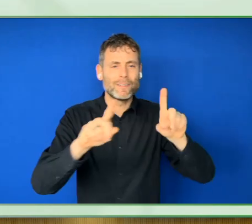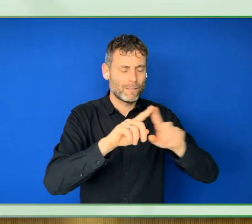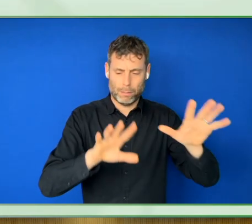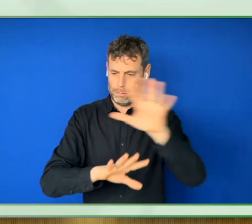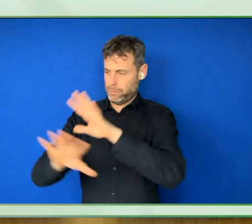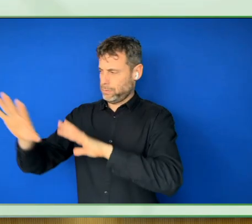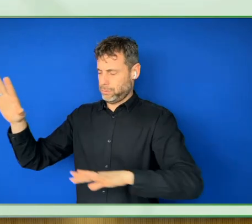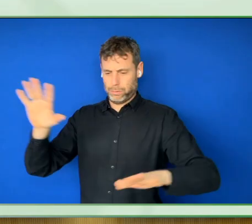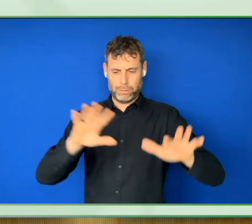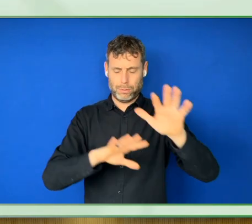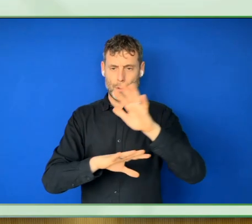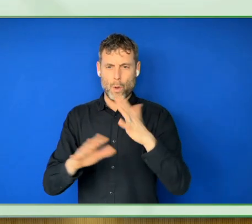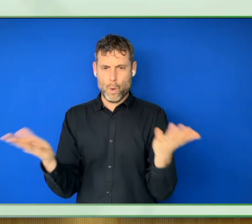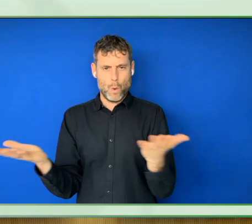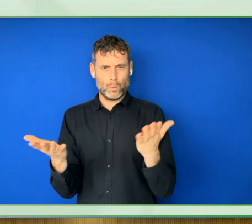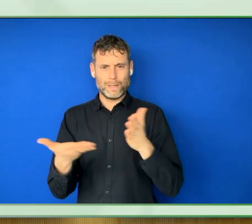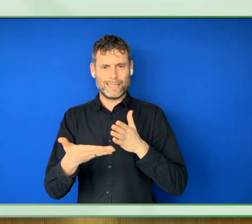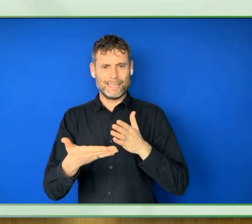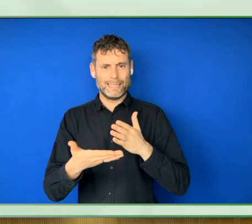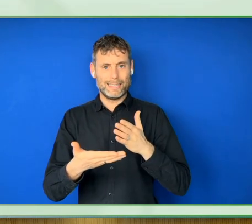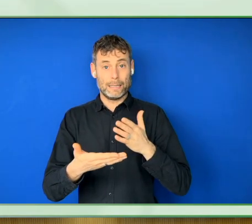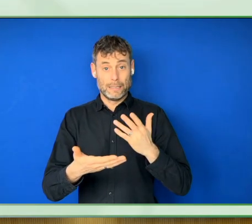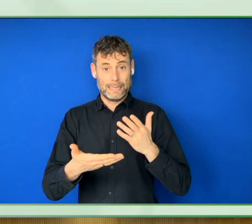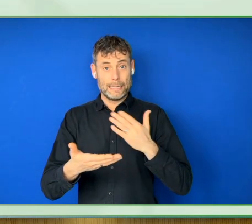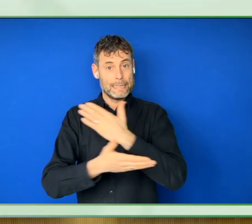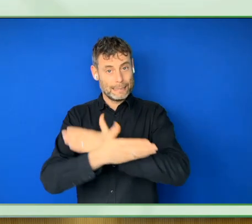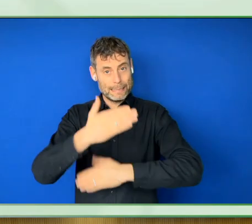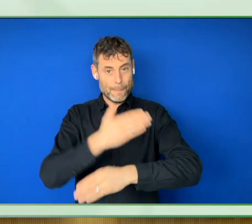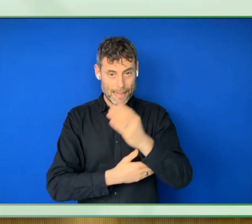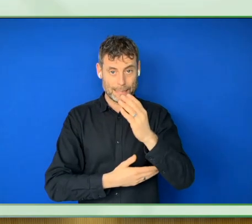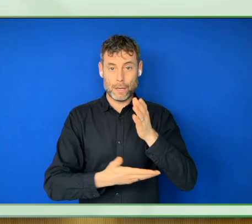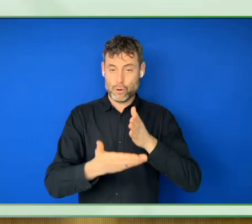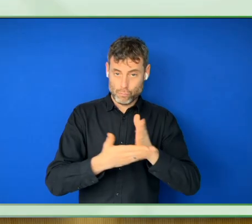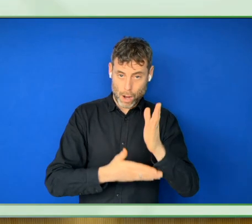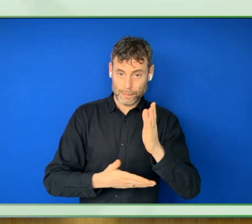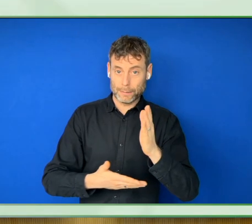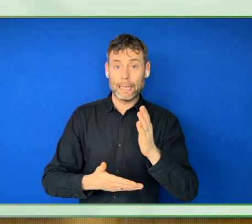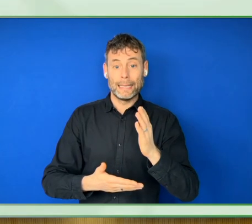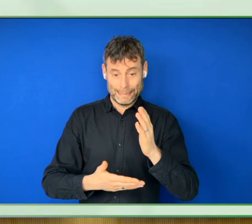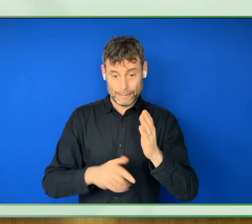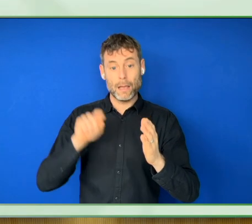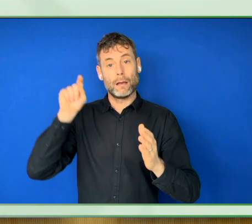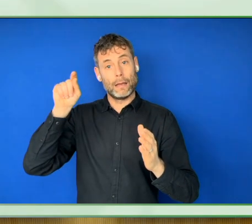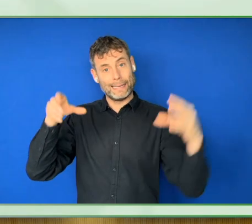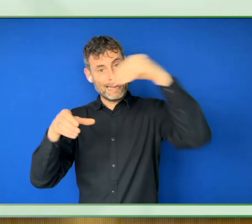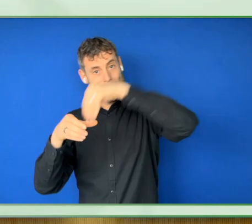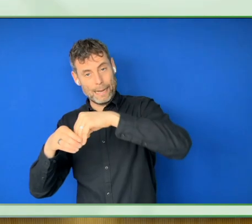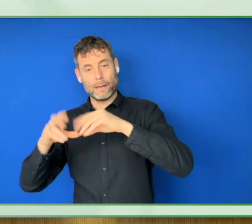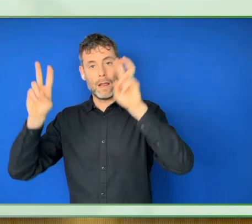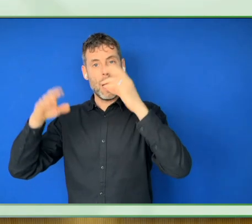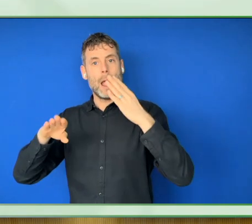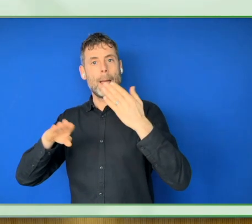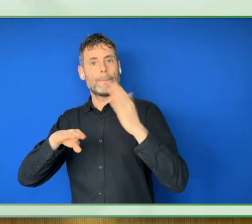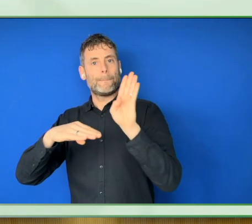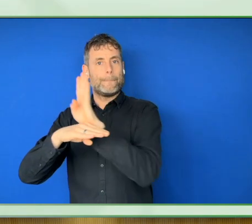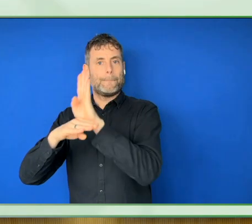a business and human rights issue. And I think there are opportunities to work together more closely. Like, a quick